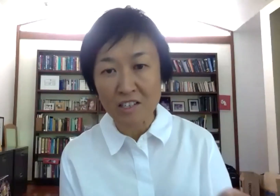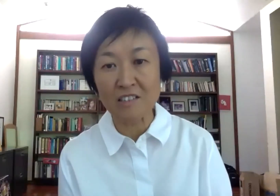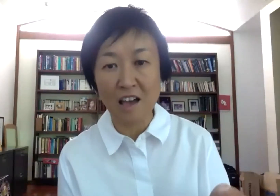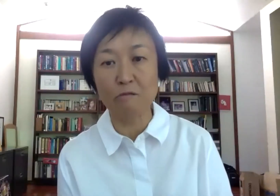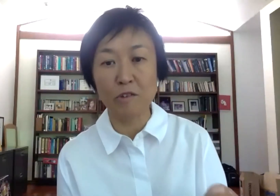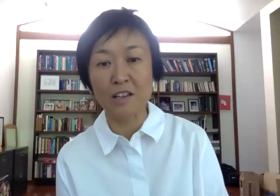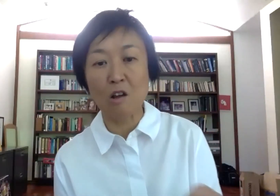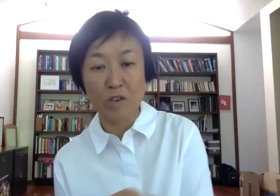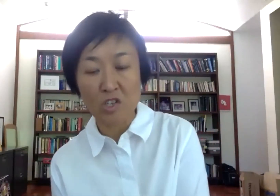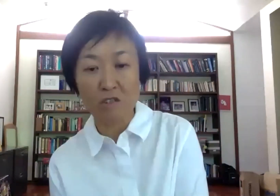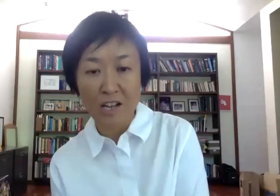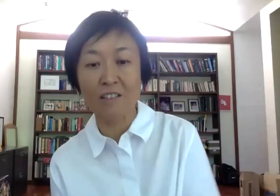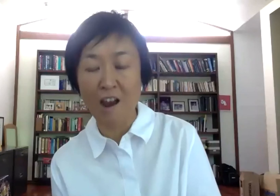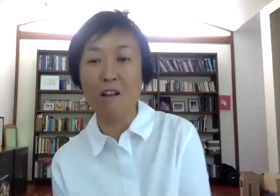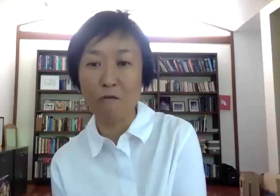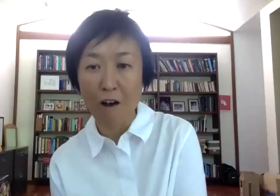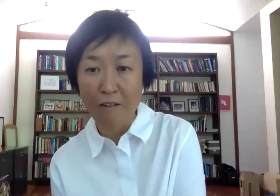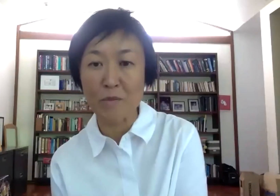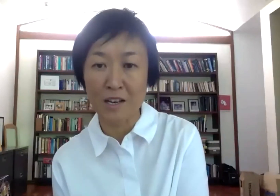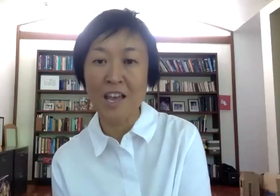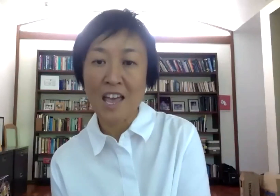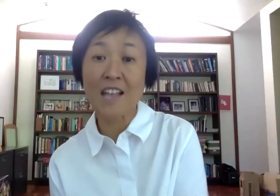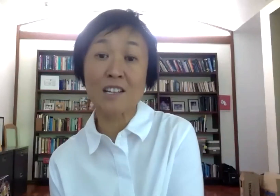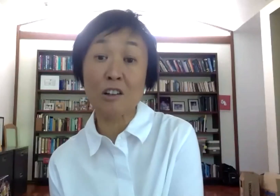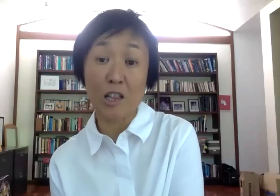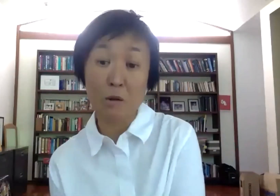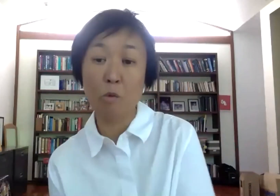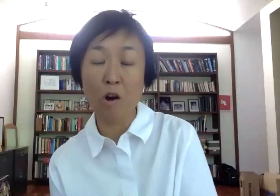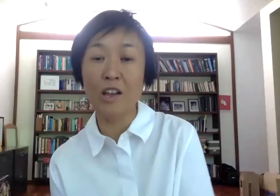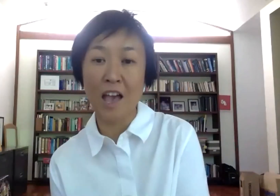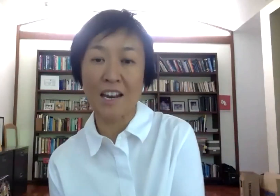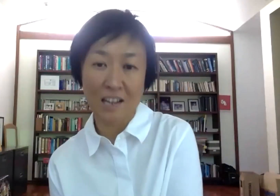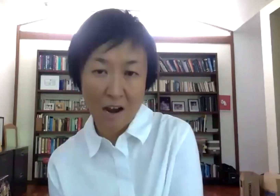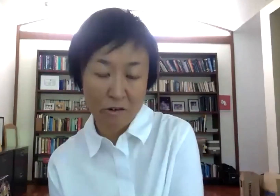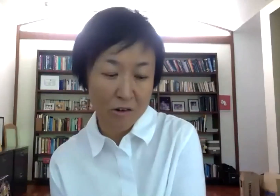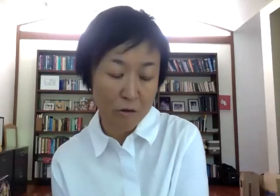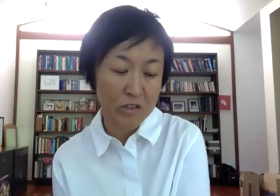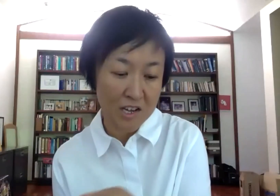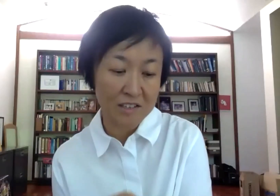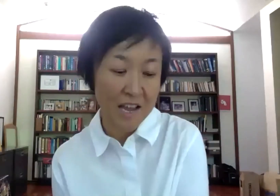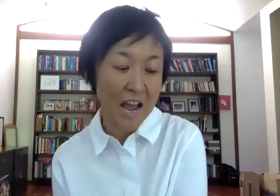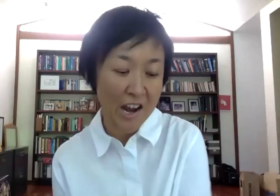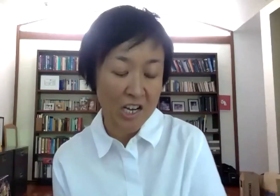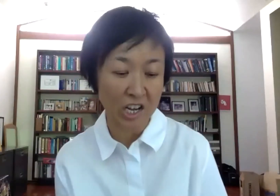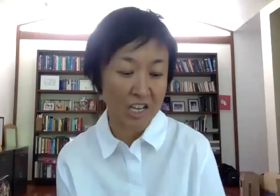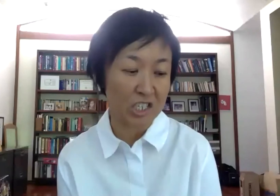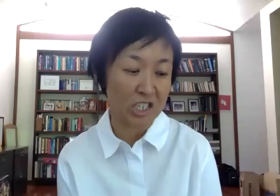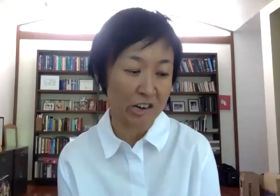setting policies that really restrict their involvement in the scholarly work and in our universities and